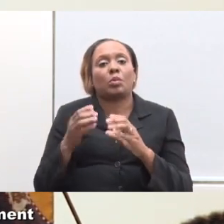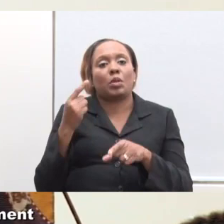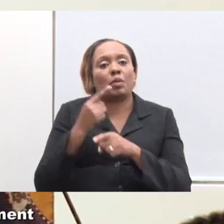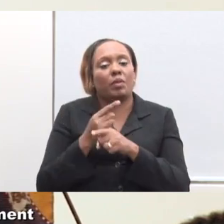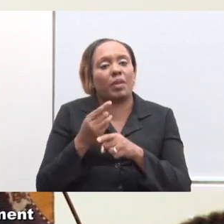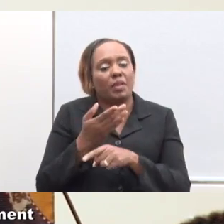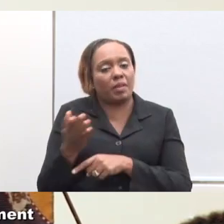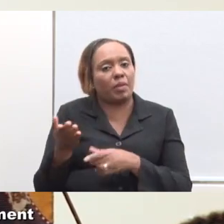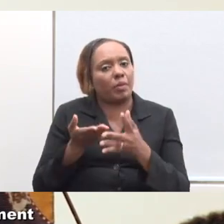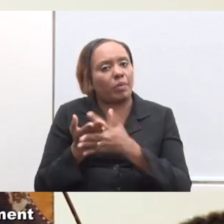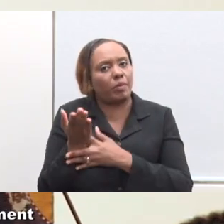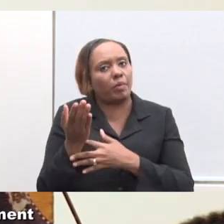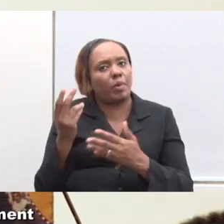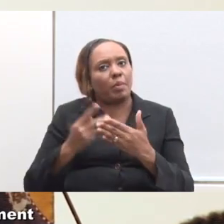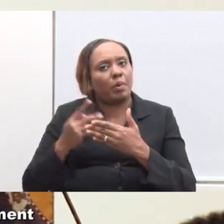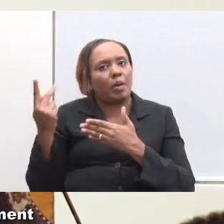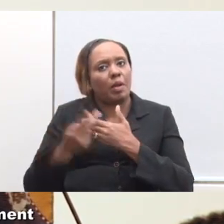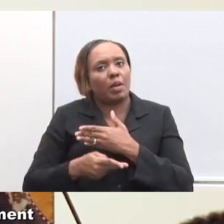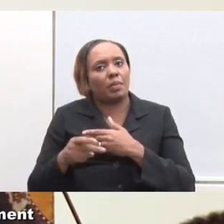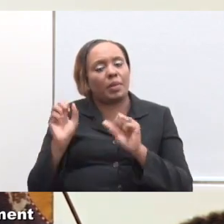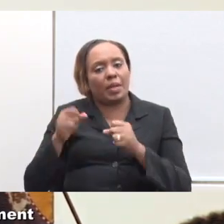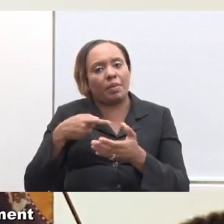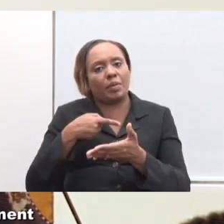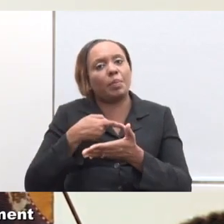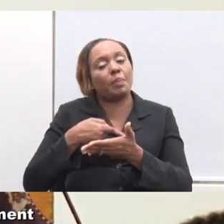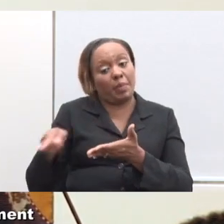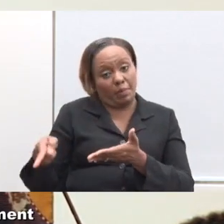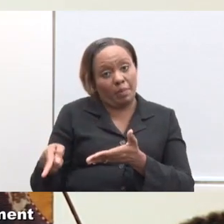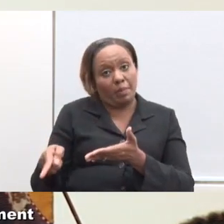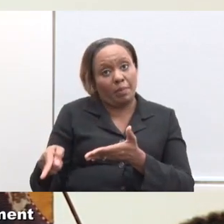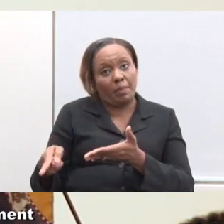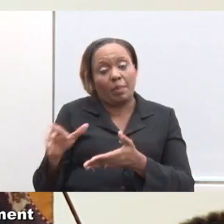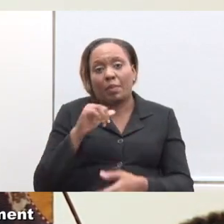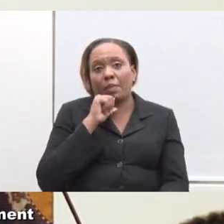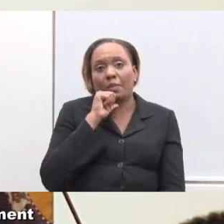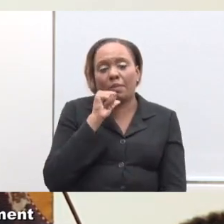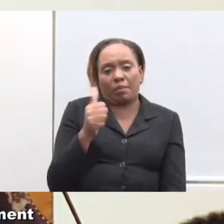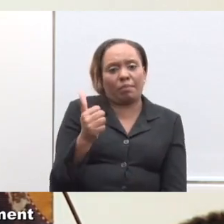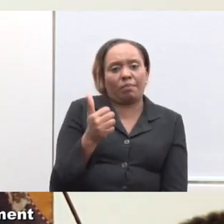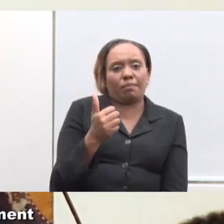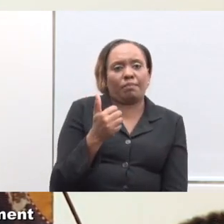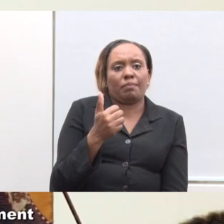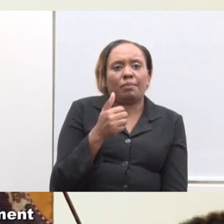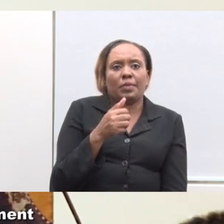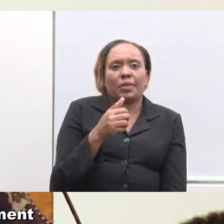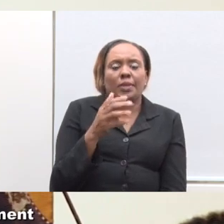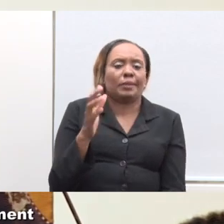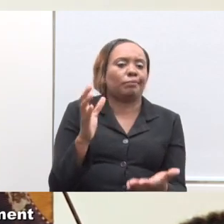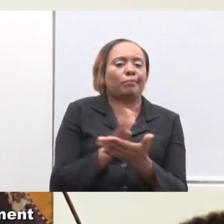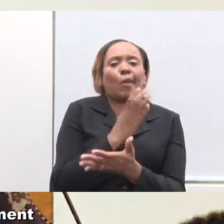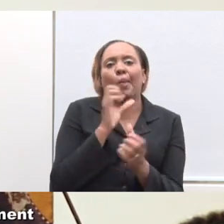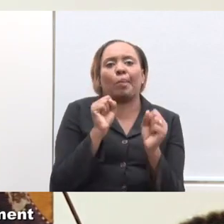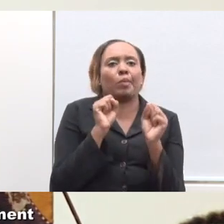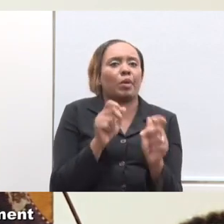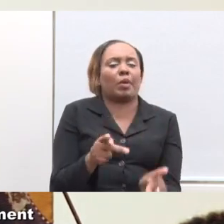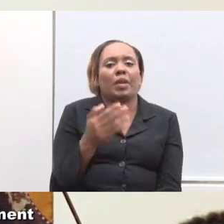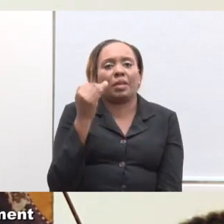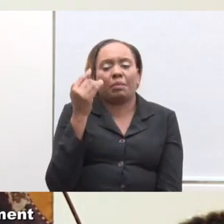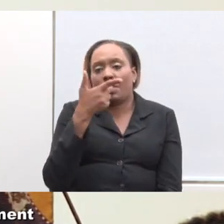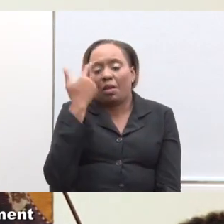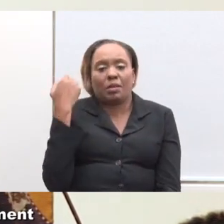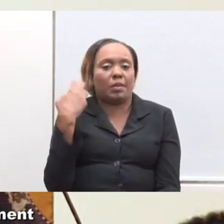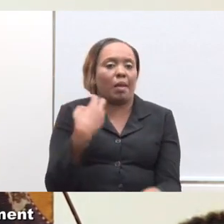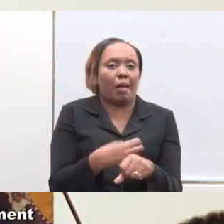also allows them to pay their way this time and not simply take opportunities, even though it was hard for them to